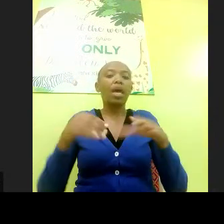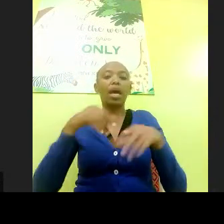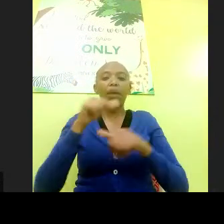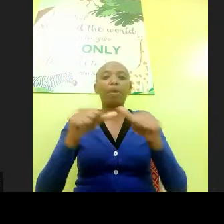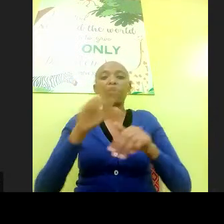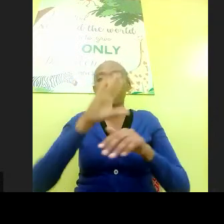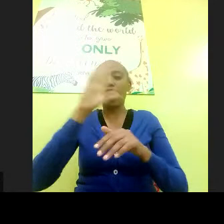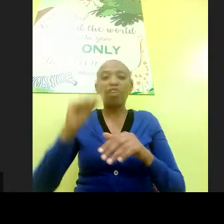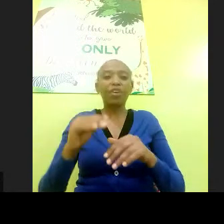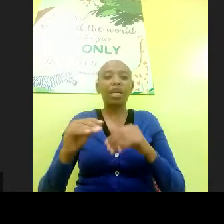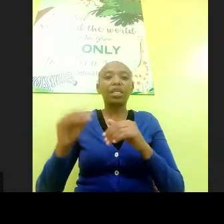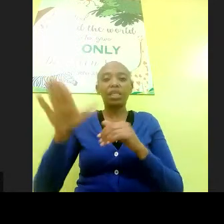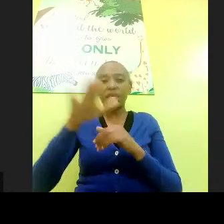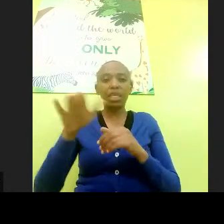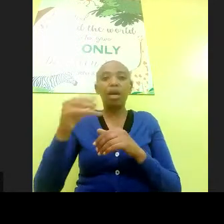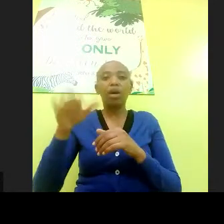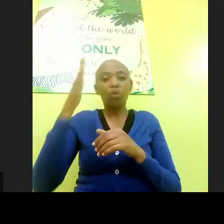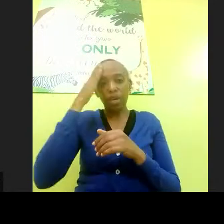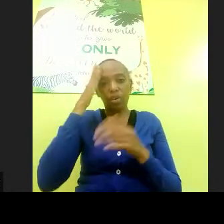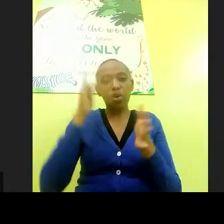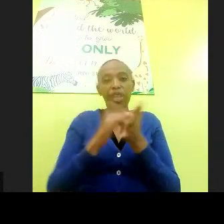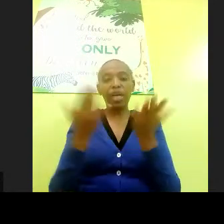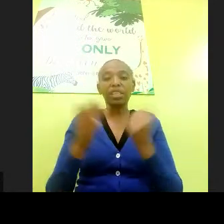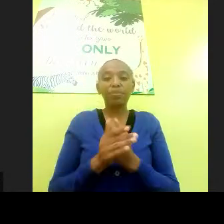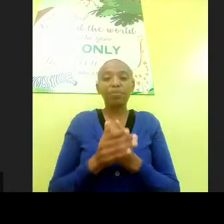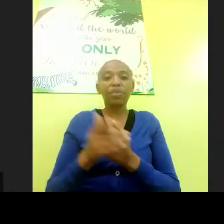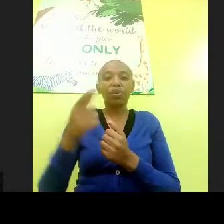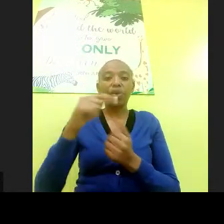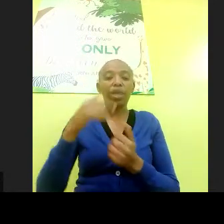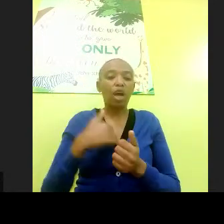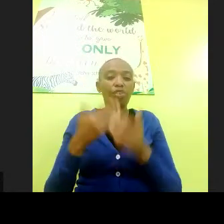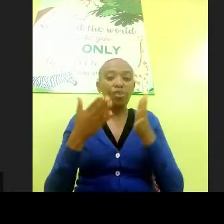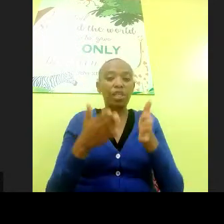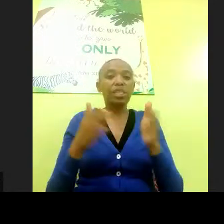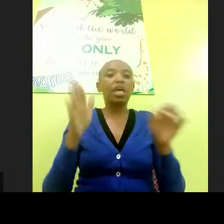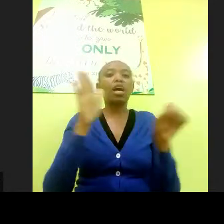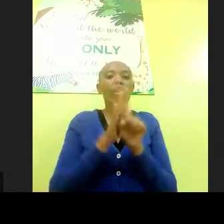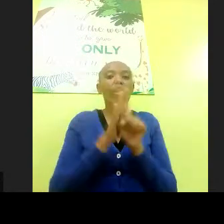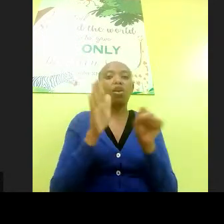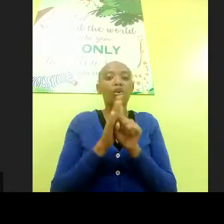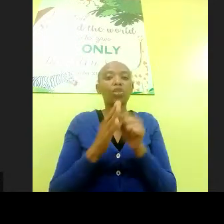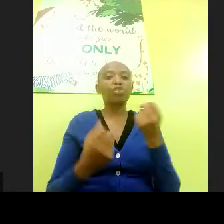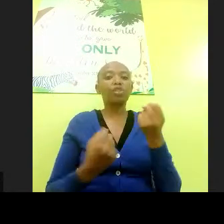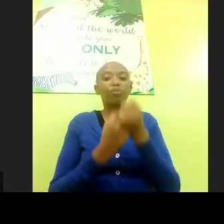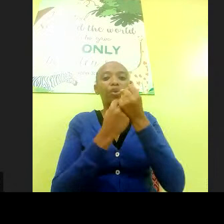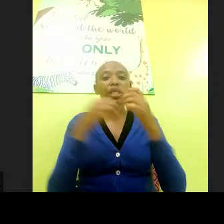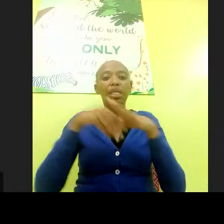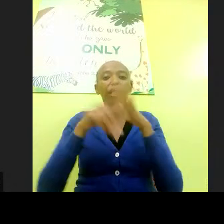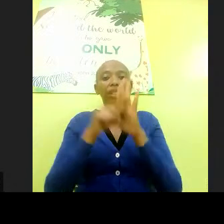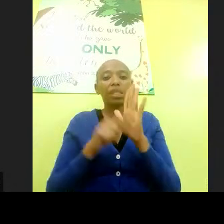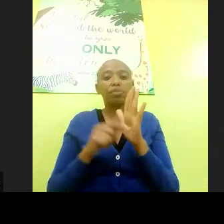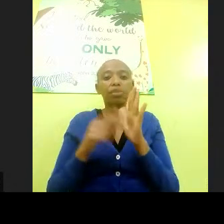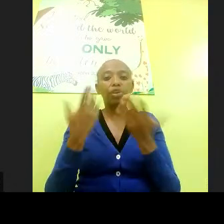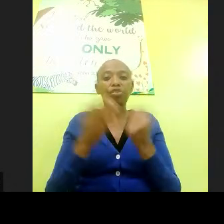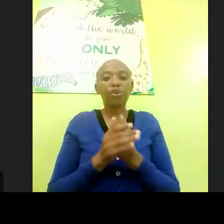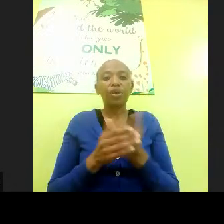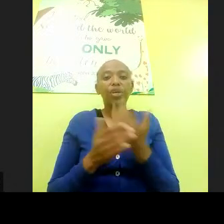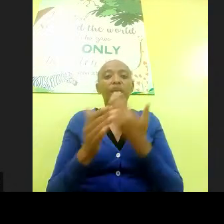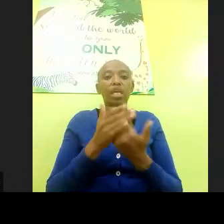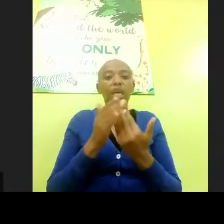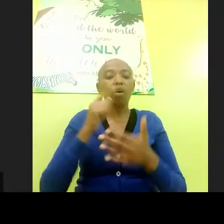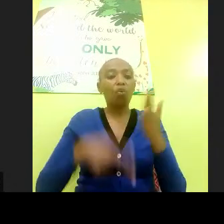continent. We know that we have received a lot of backlash in terms of what is care, what